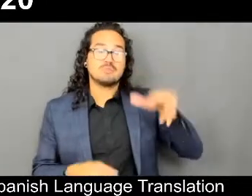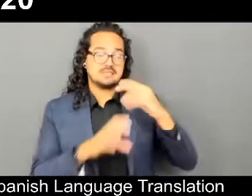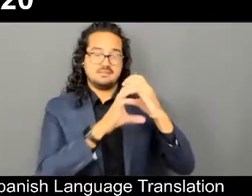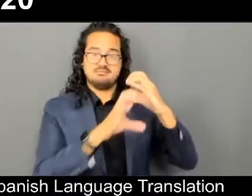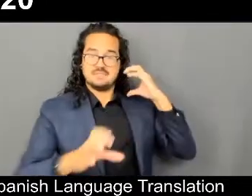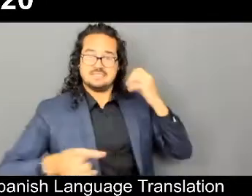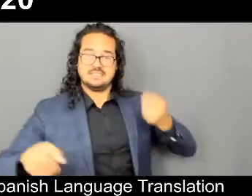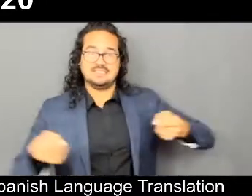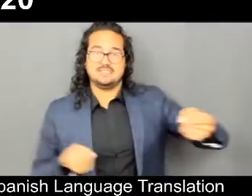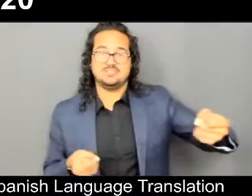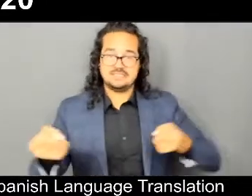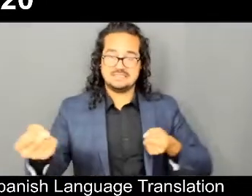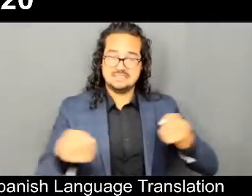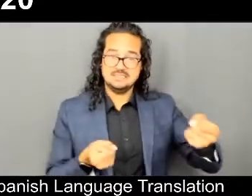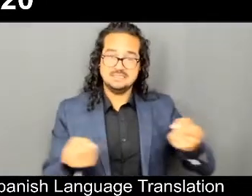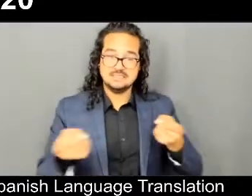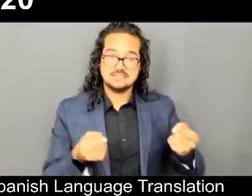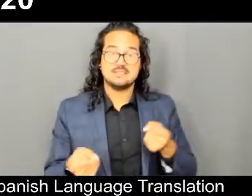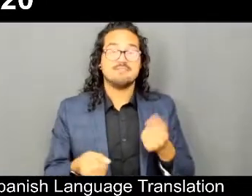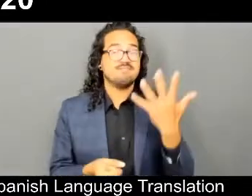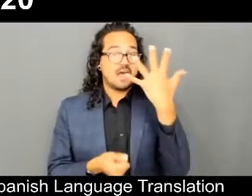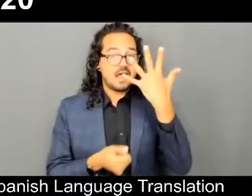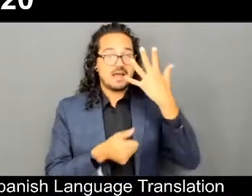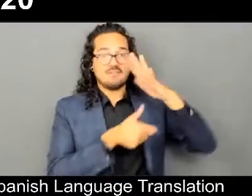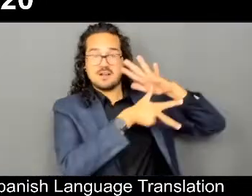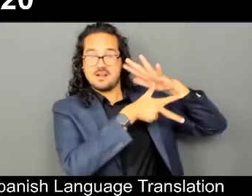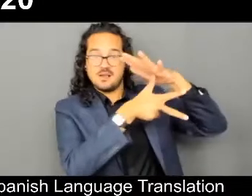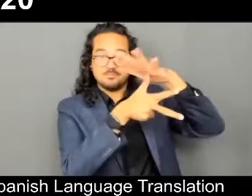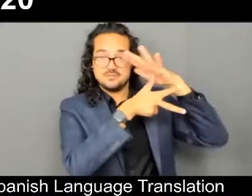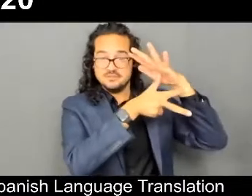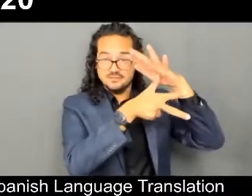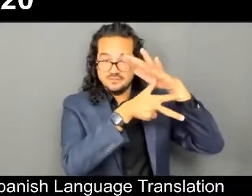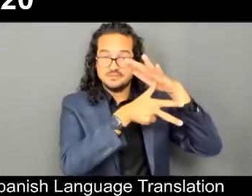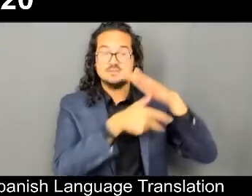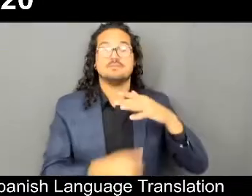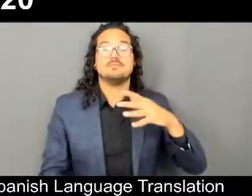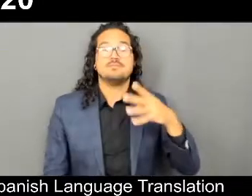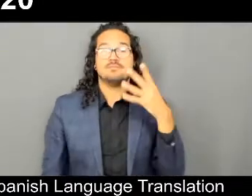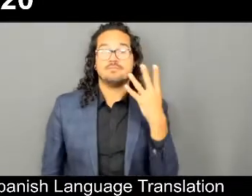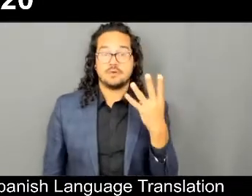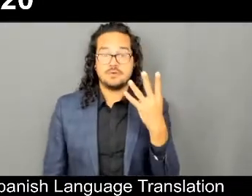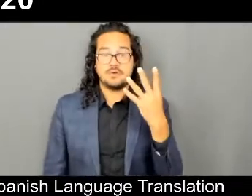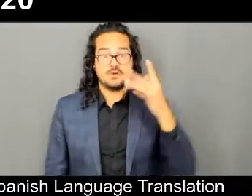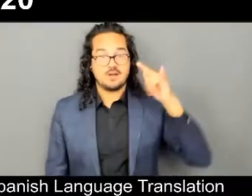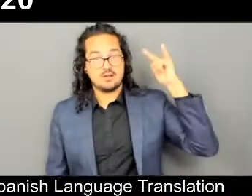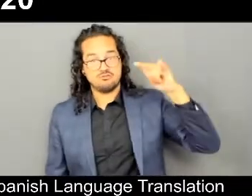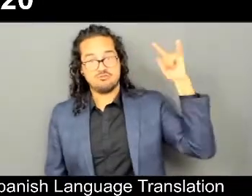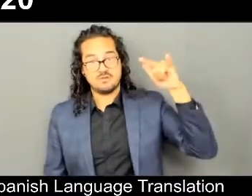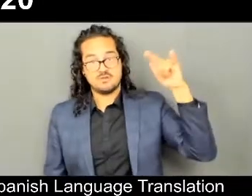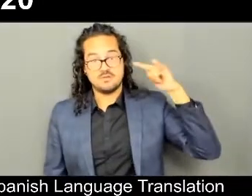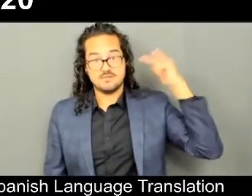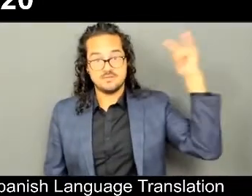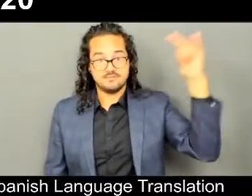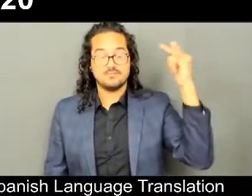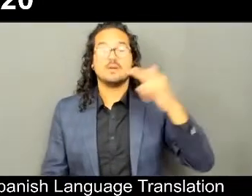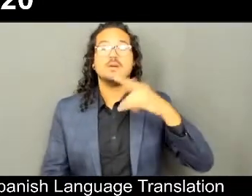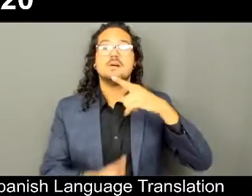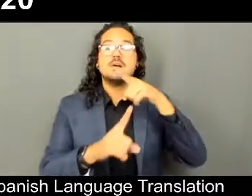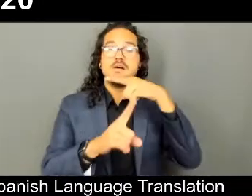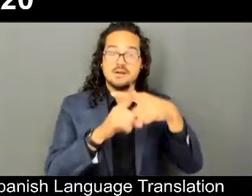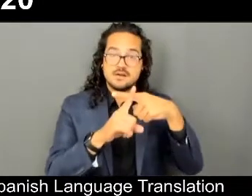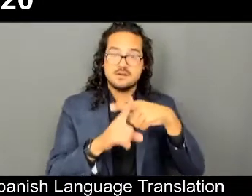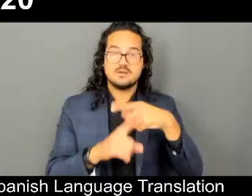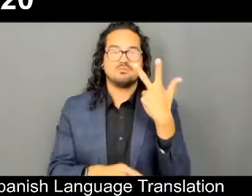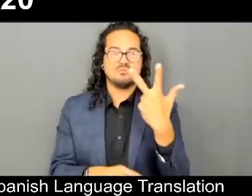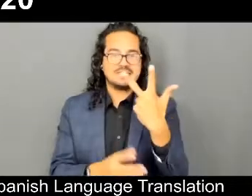to us today, and 3 masticators. That concludes today's press briefing, and we will see you